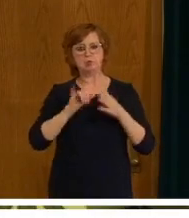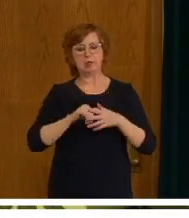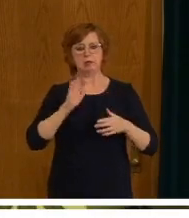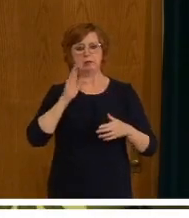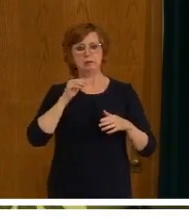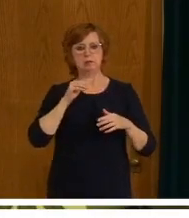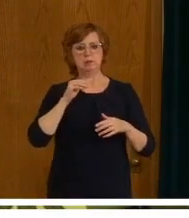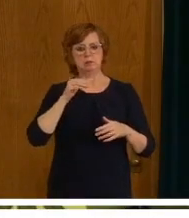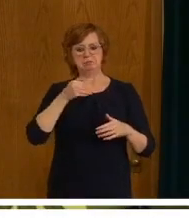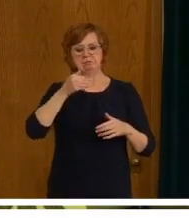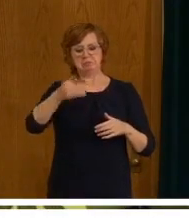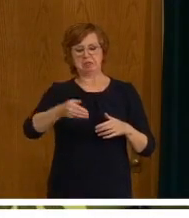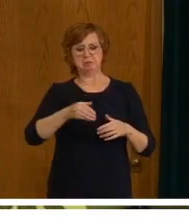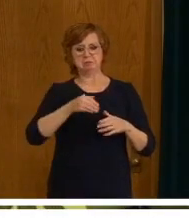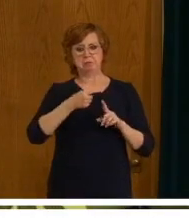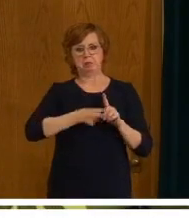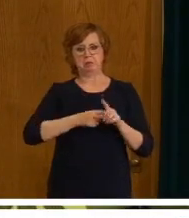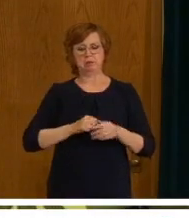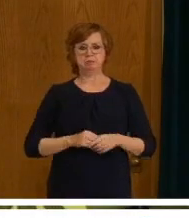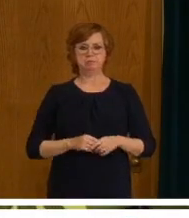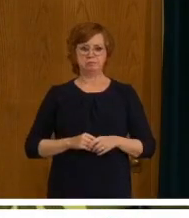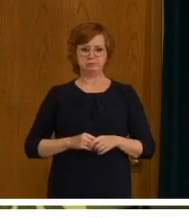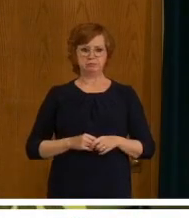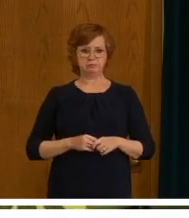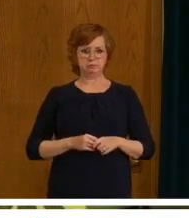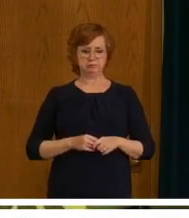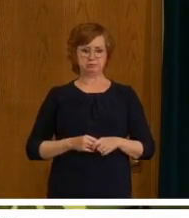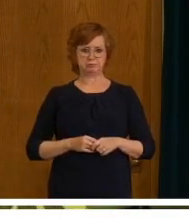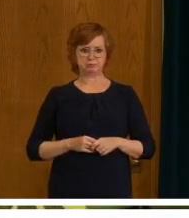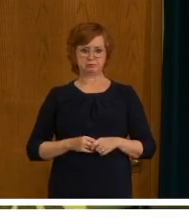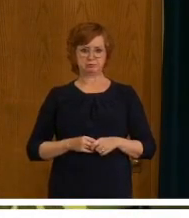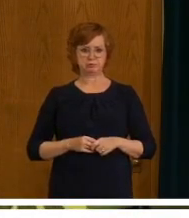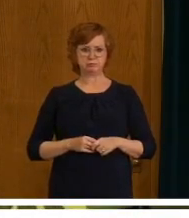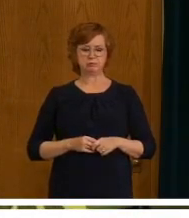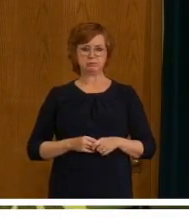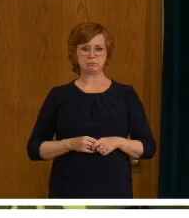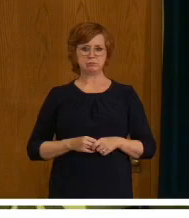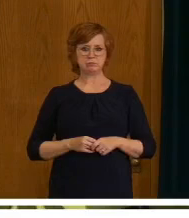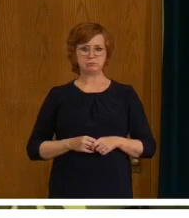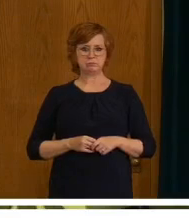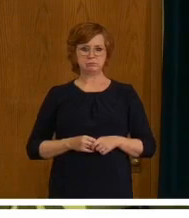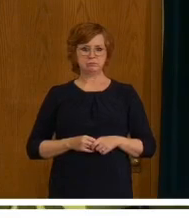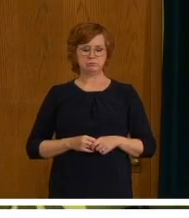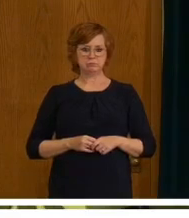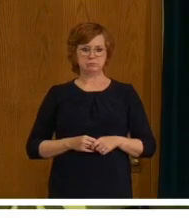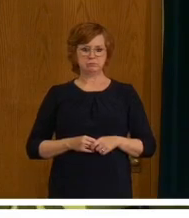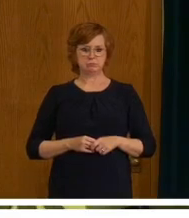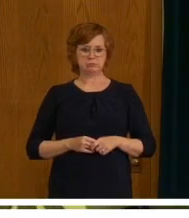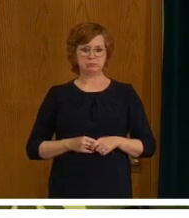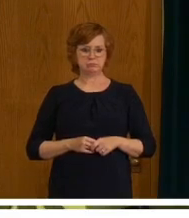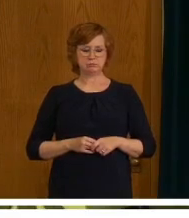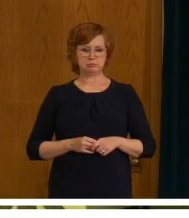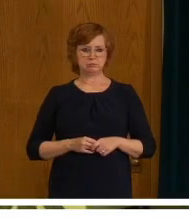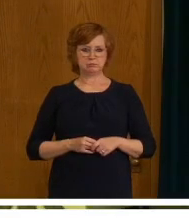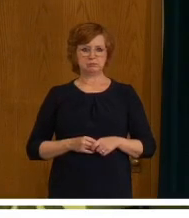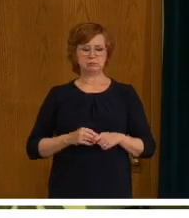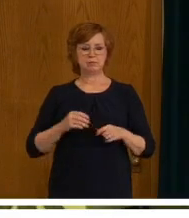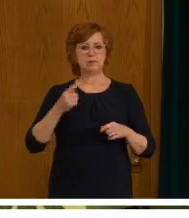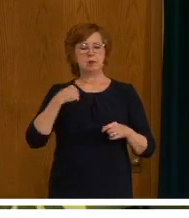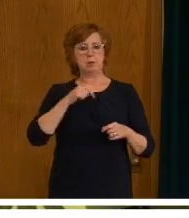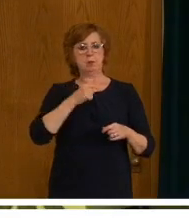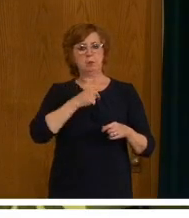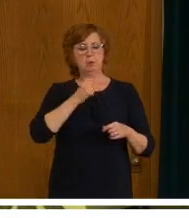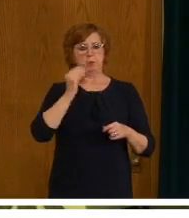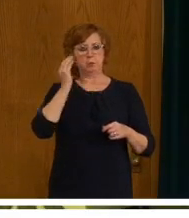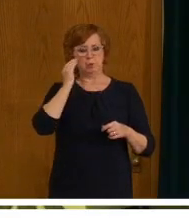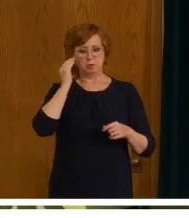is in addition to the multitude of efforts that we have had to continue with large amounts of